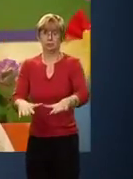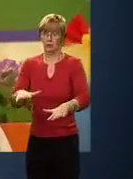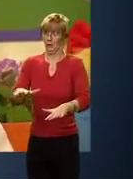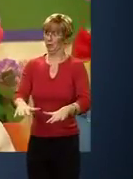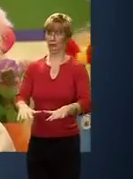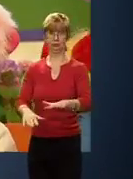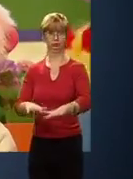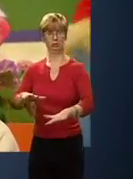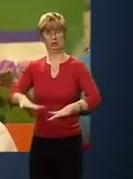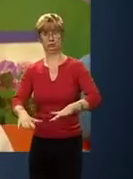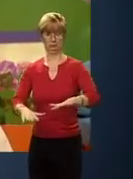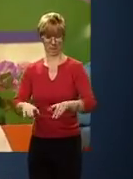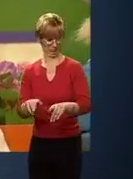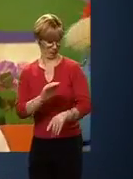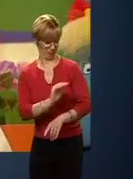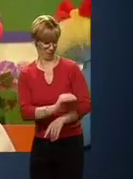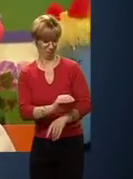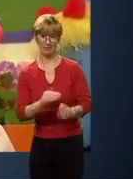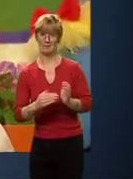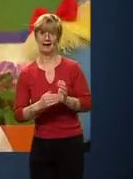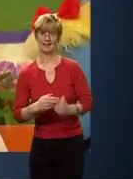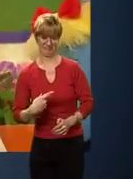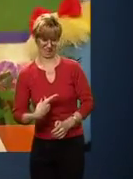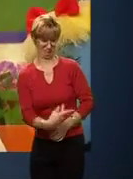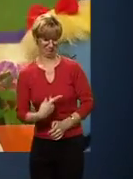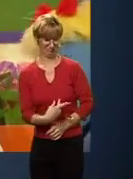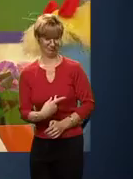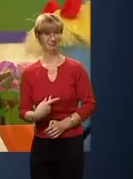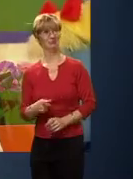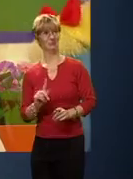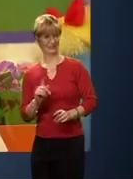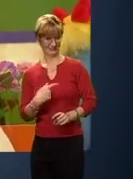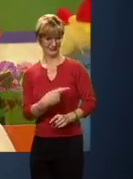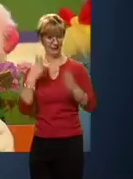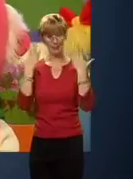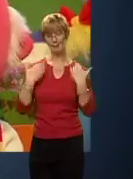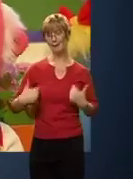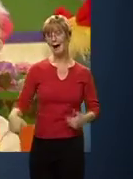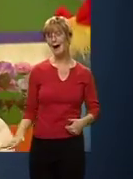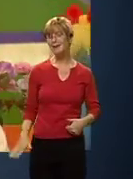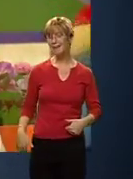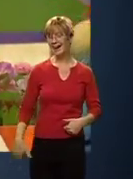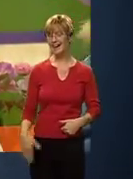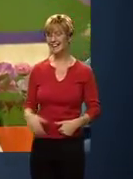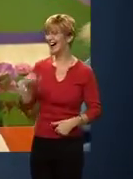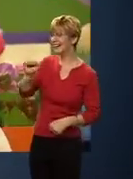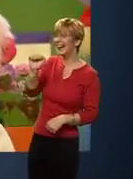Well, dear, she said, jumping into the water. Perhaps now we can both be mermaids.